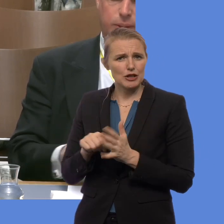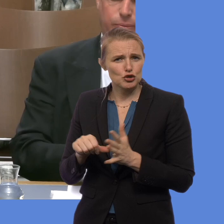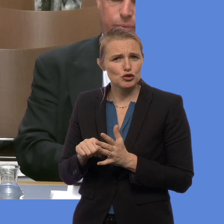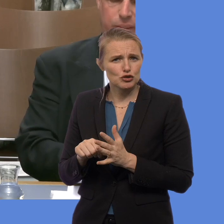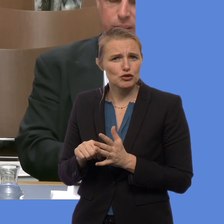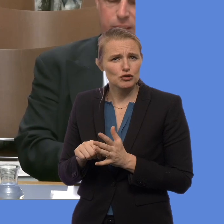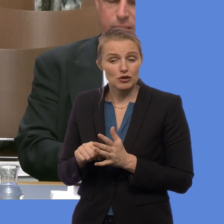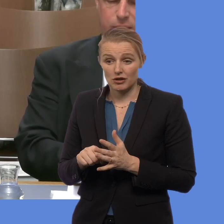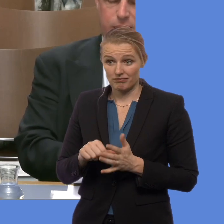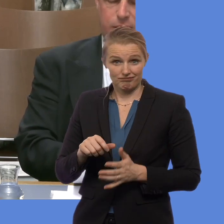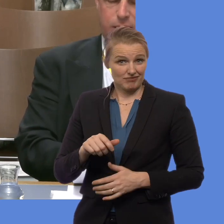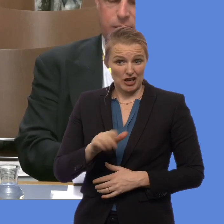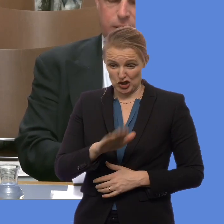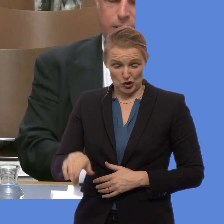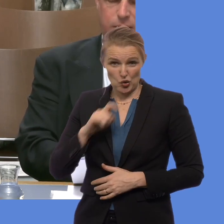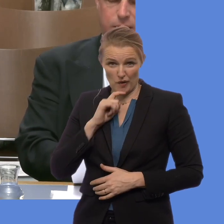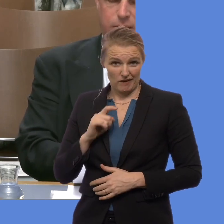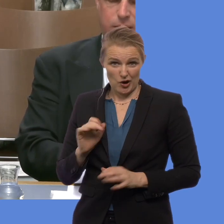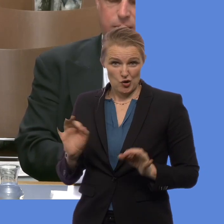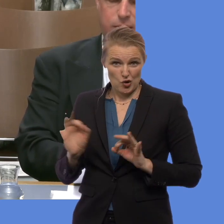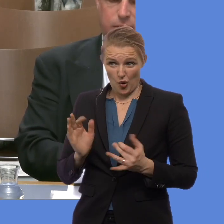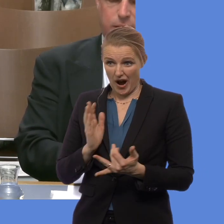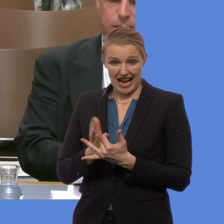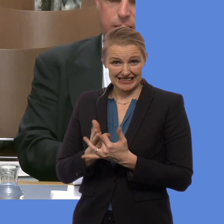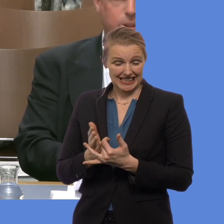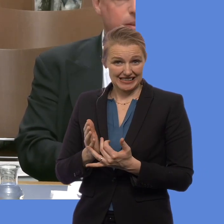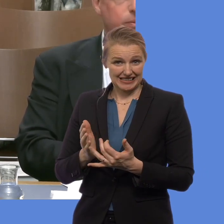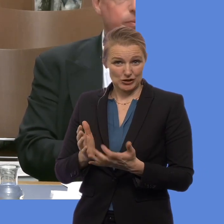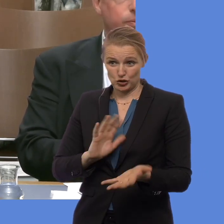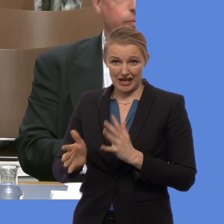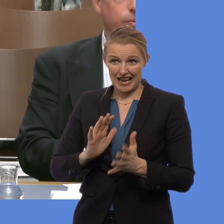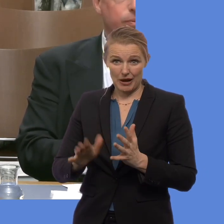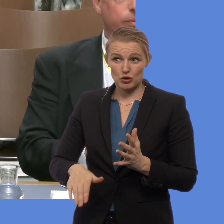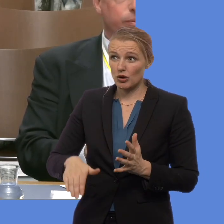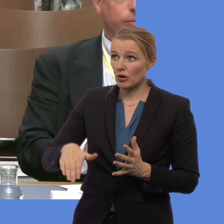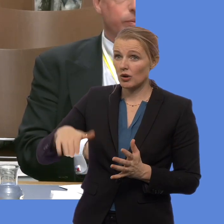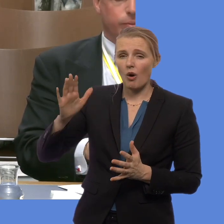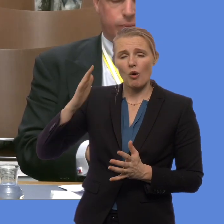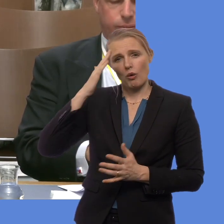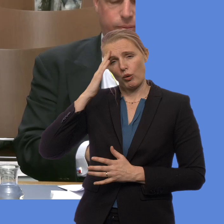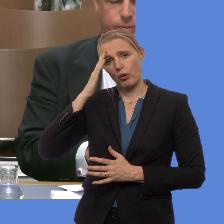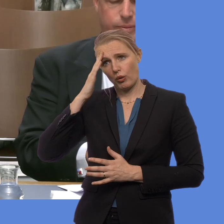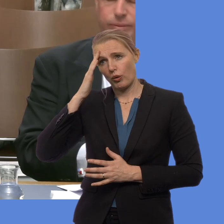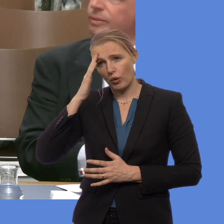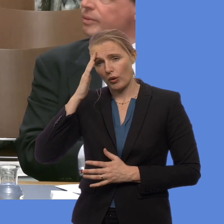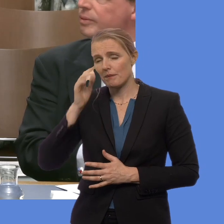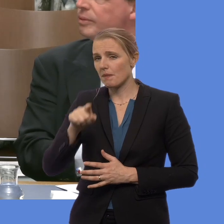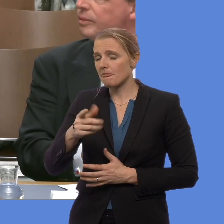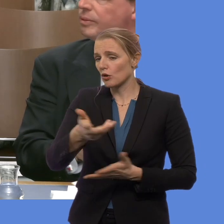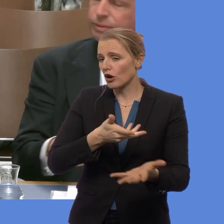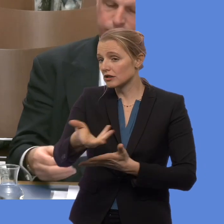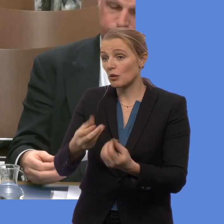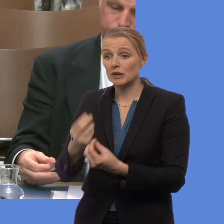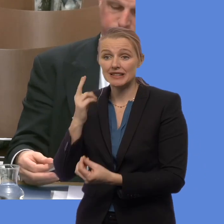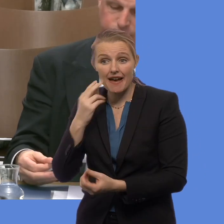kids who don't have access to sign language experience in later life. We have gone heavy on that, yeah, and that's in consultation with the deaf